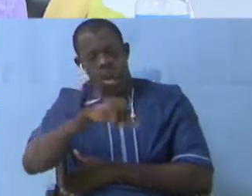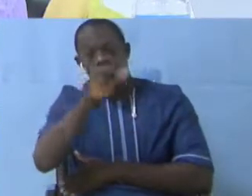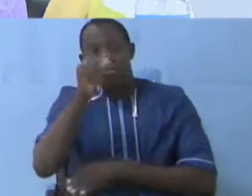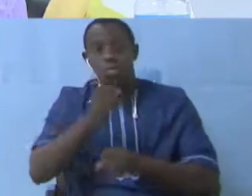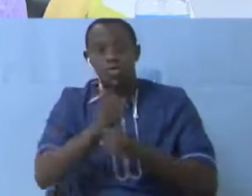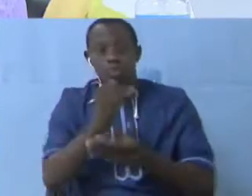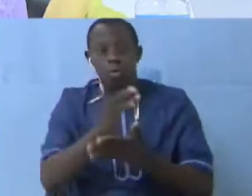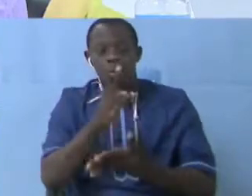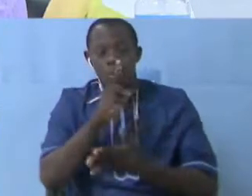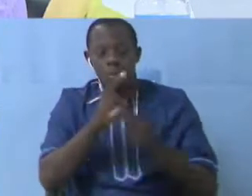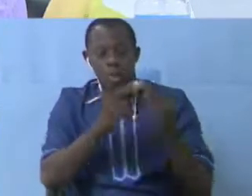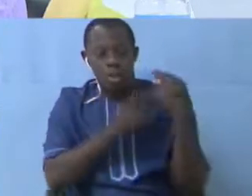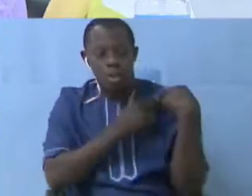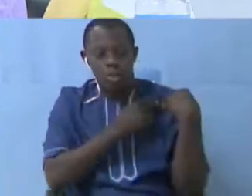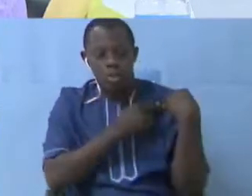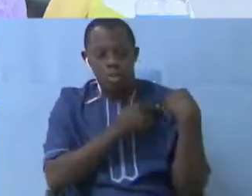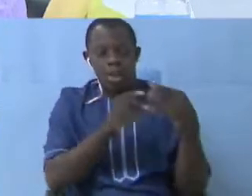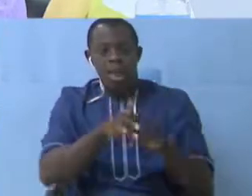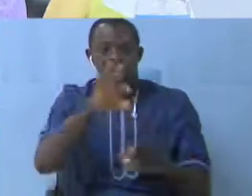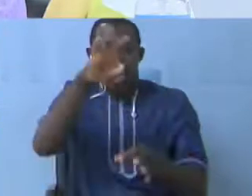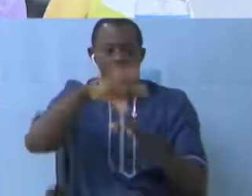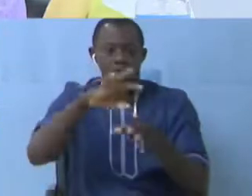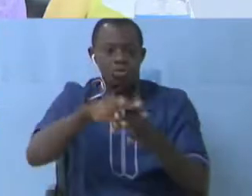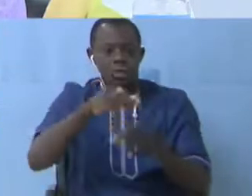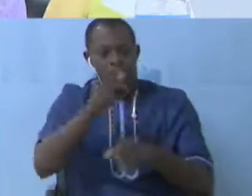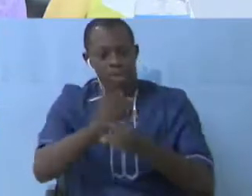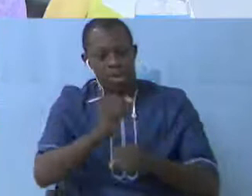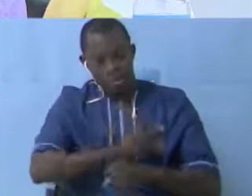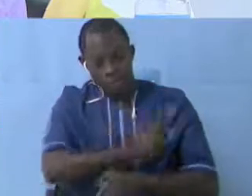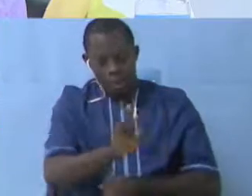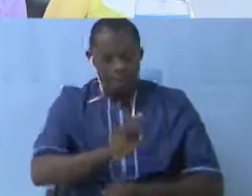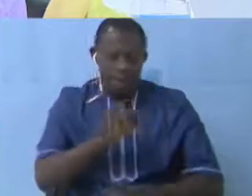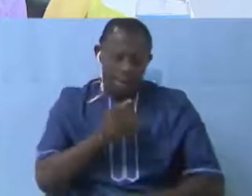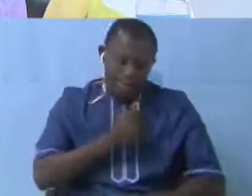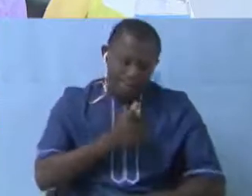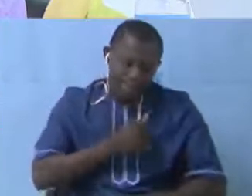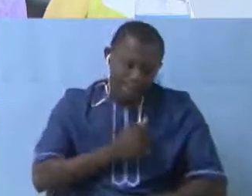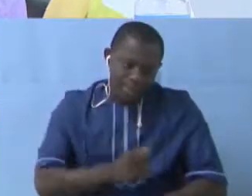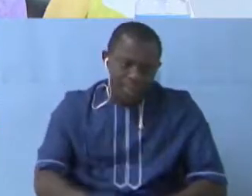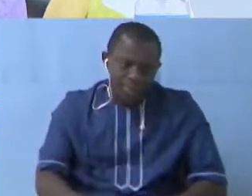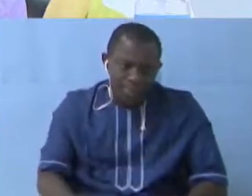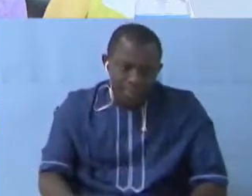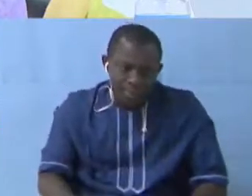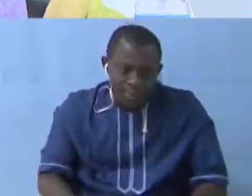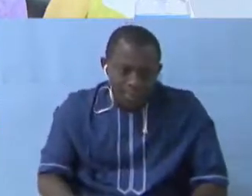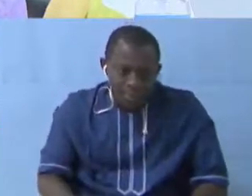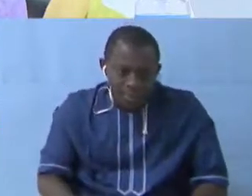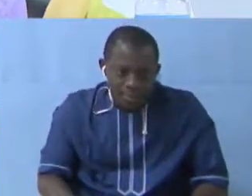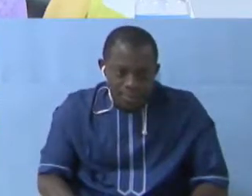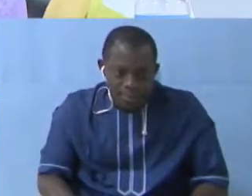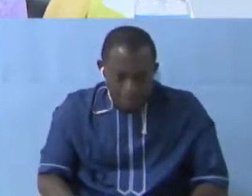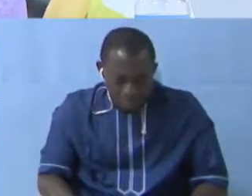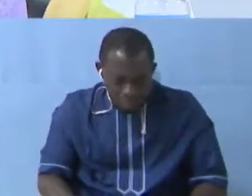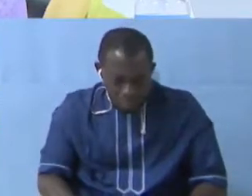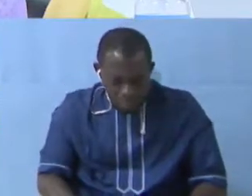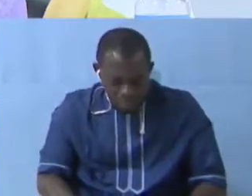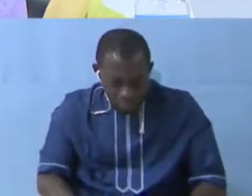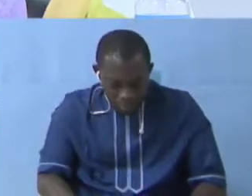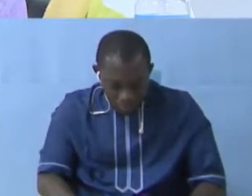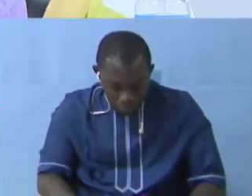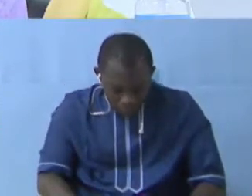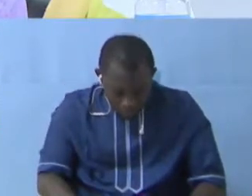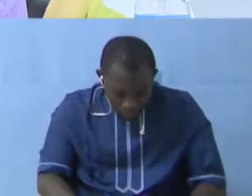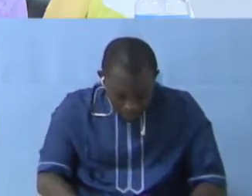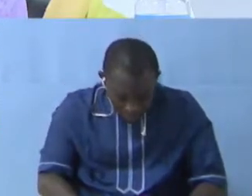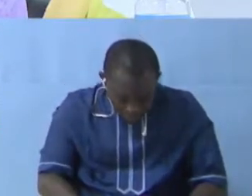charge of election will get scared. mooy li nga xam ne leen koy doon mooy bu njëkk bi mooy nga dal di tëj nag IEC ñi nga xam ne ñoo saytu woon